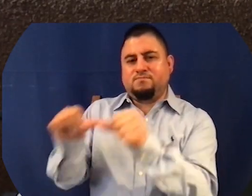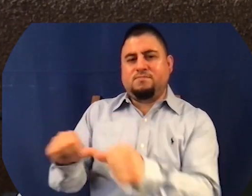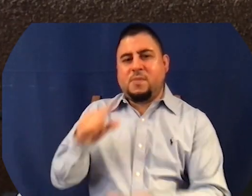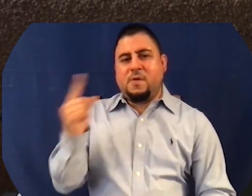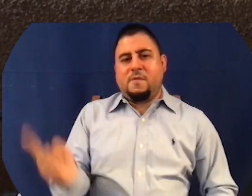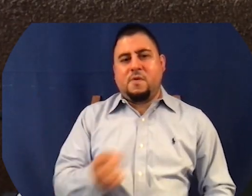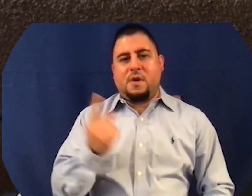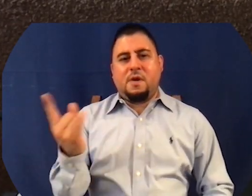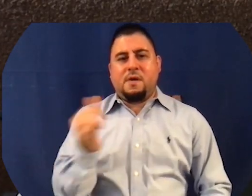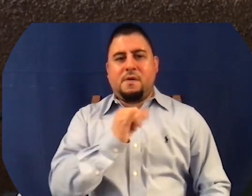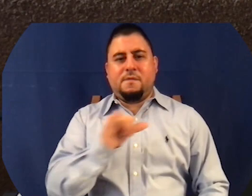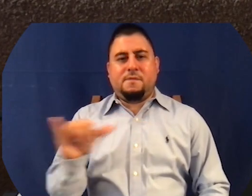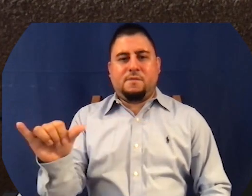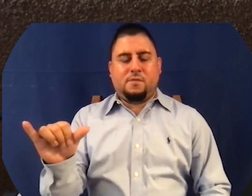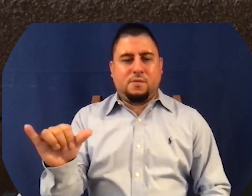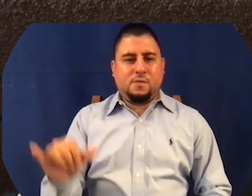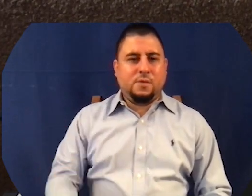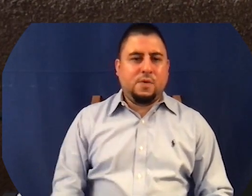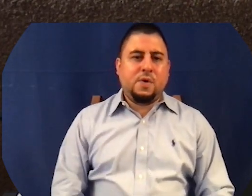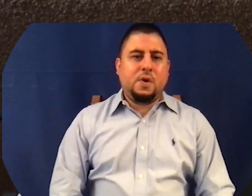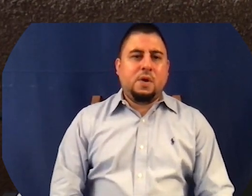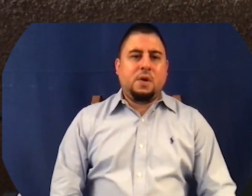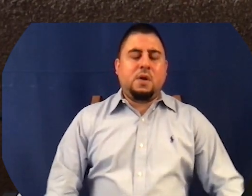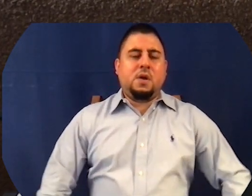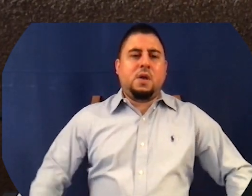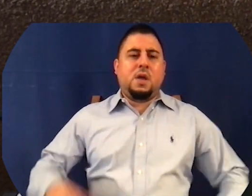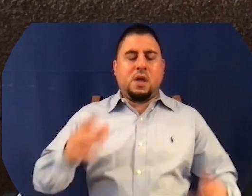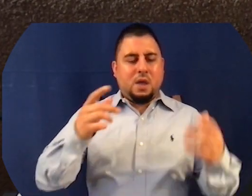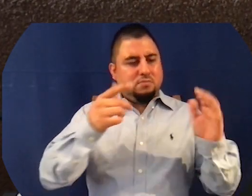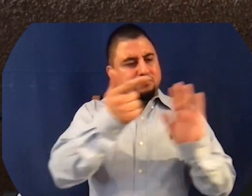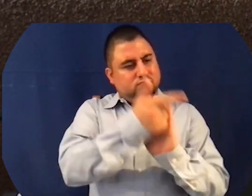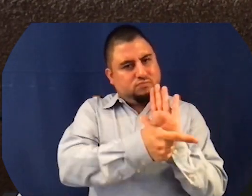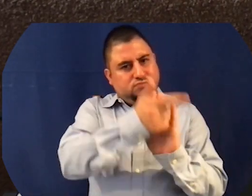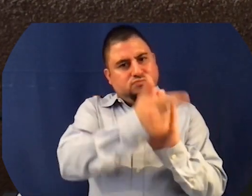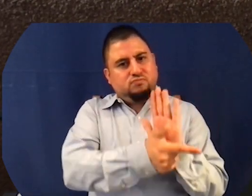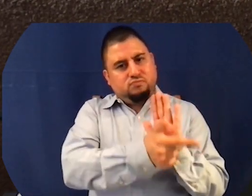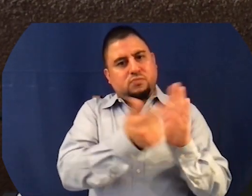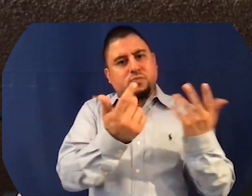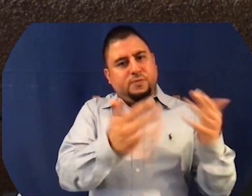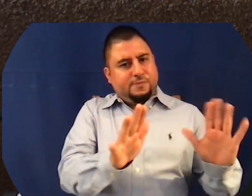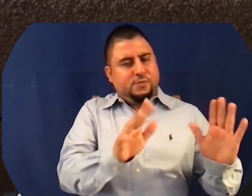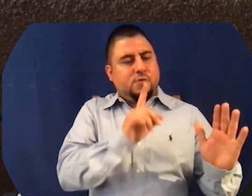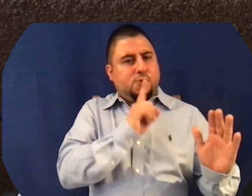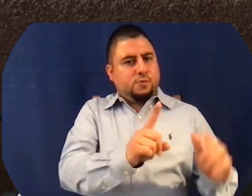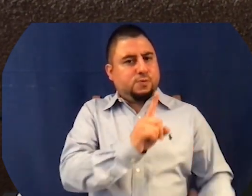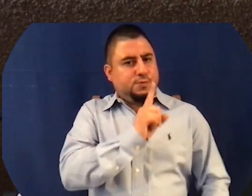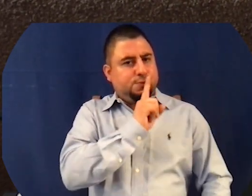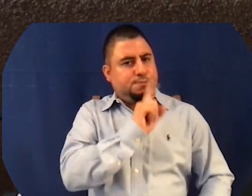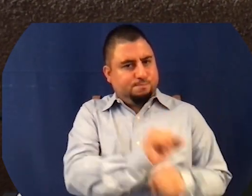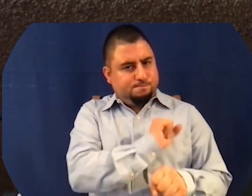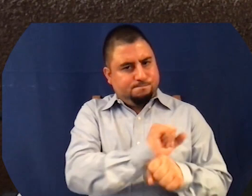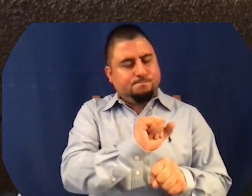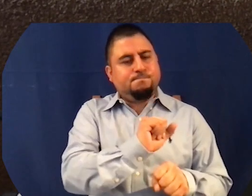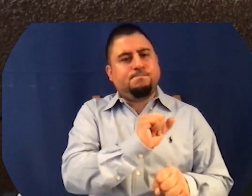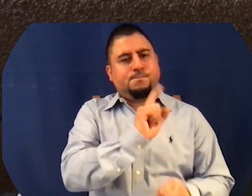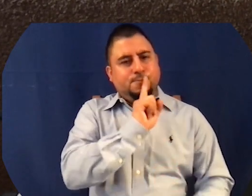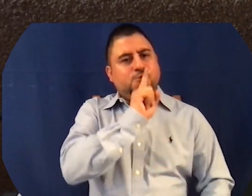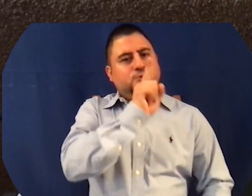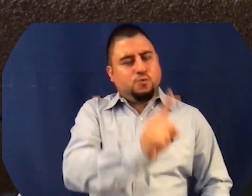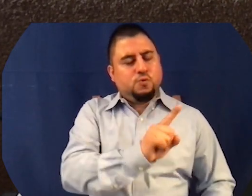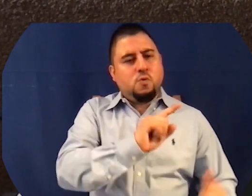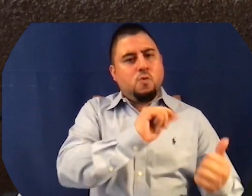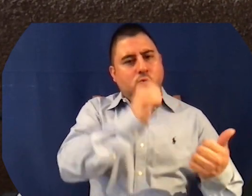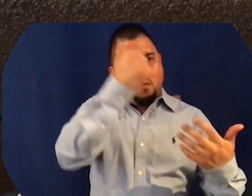enduring forever. The ordinances of the Lord are true, all